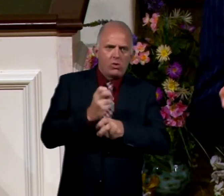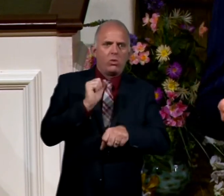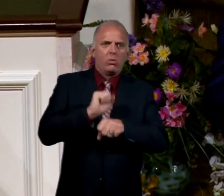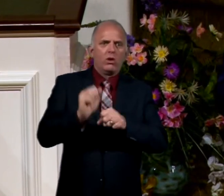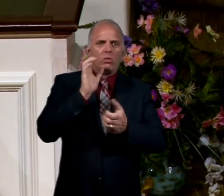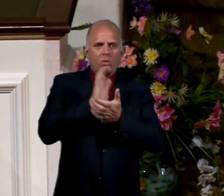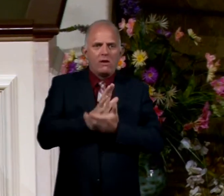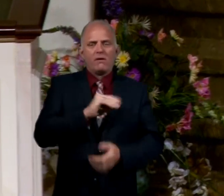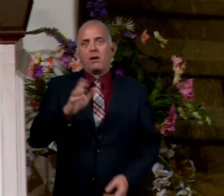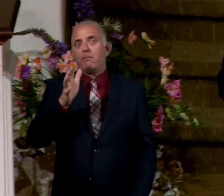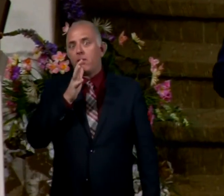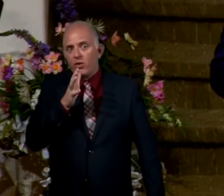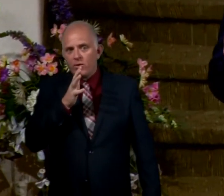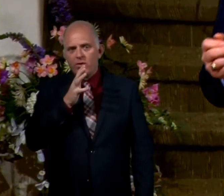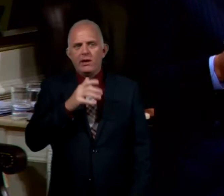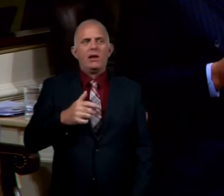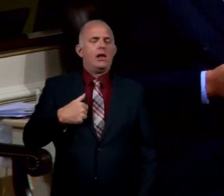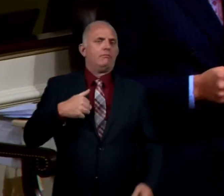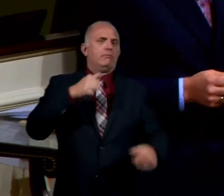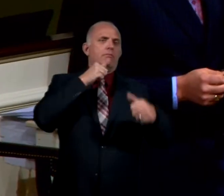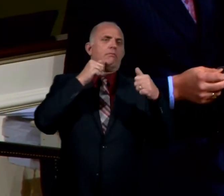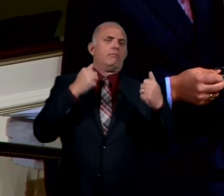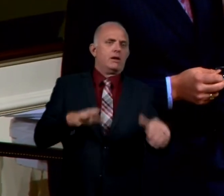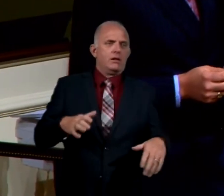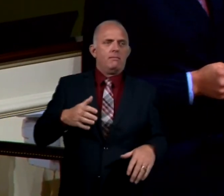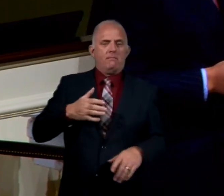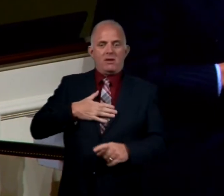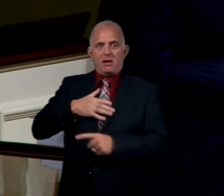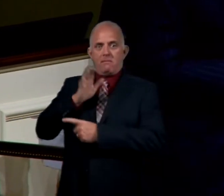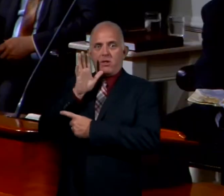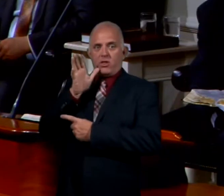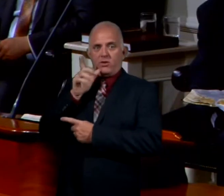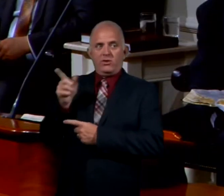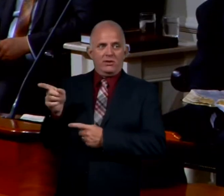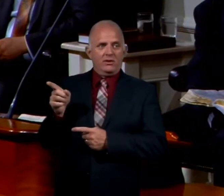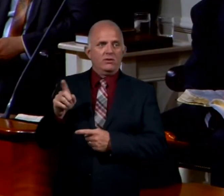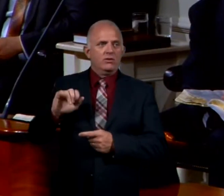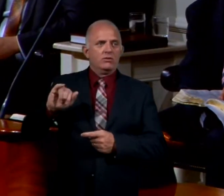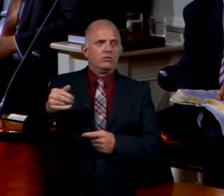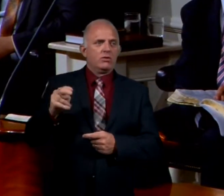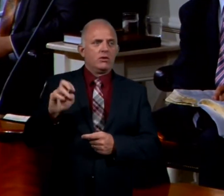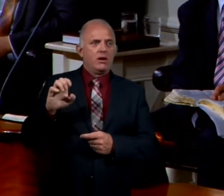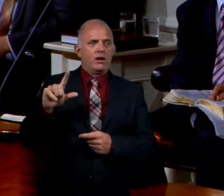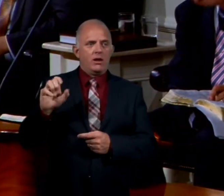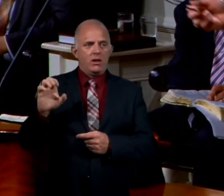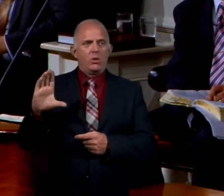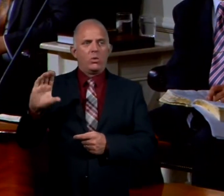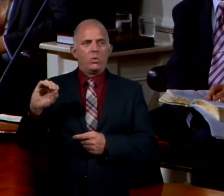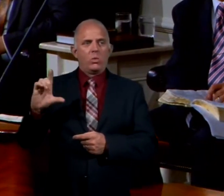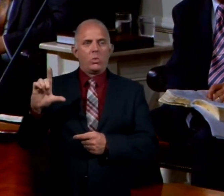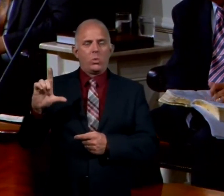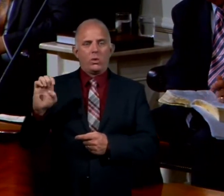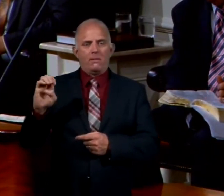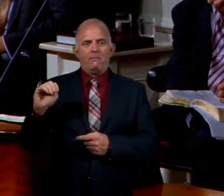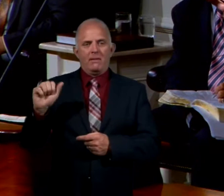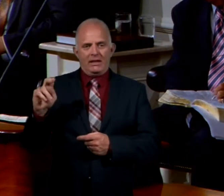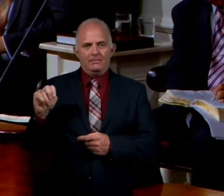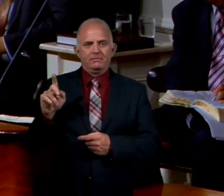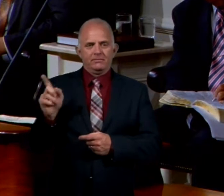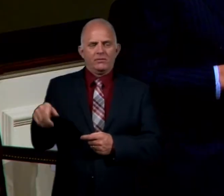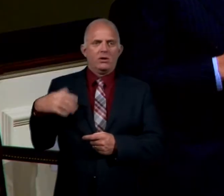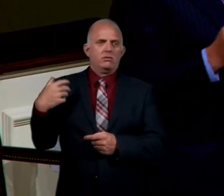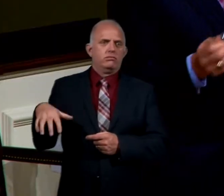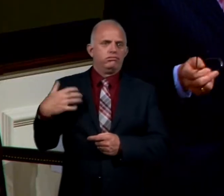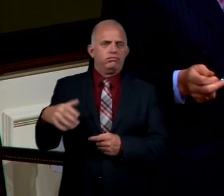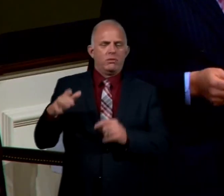blessed to have been the son of a very diligent mother, Janelle Coleman, Wilkerson Coleman. She was just a great